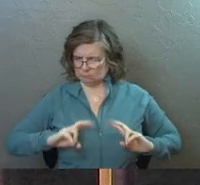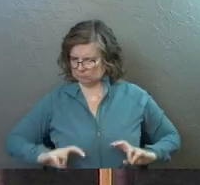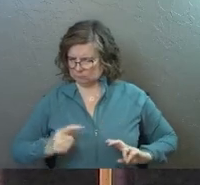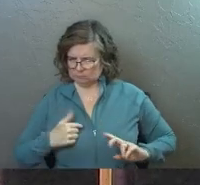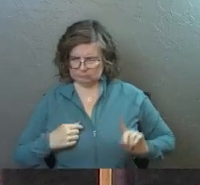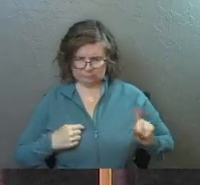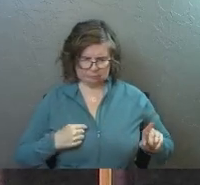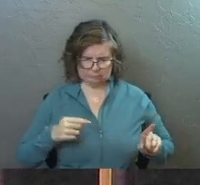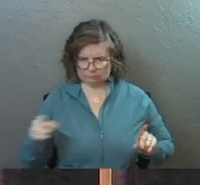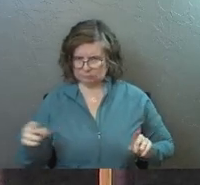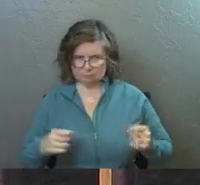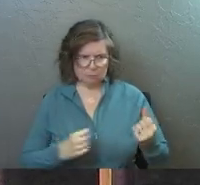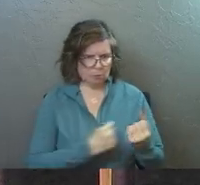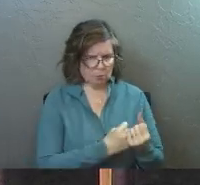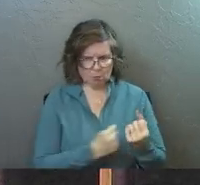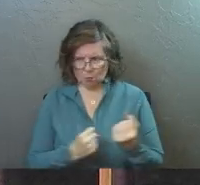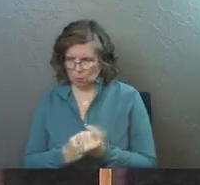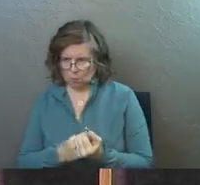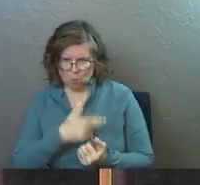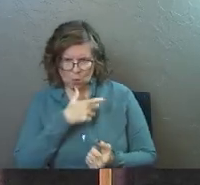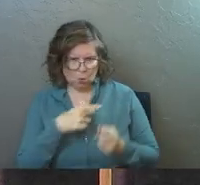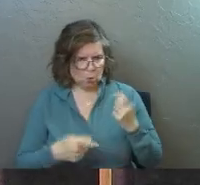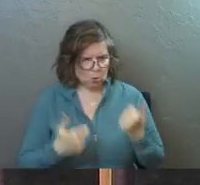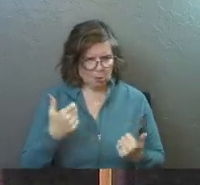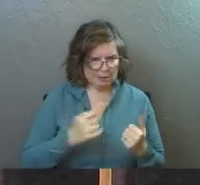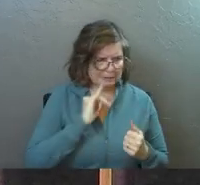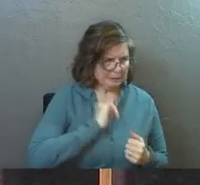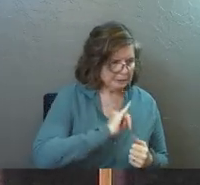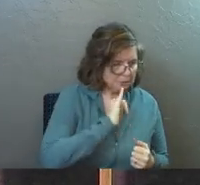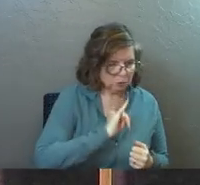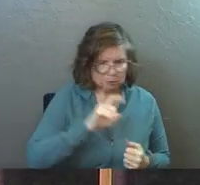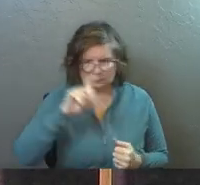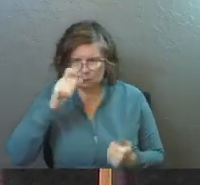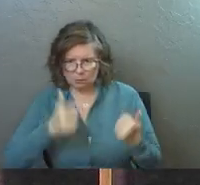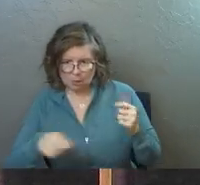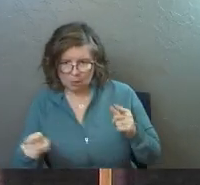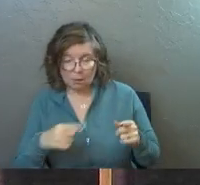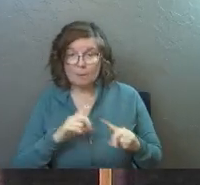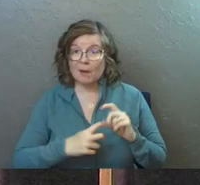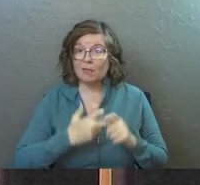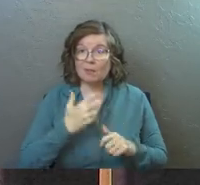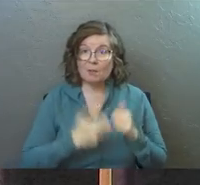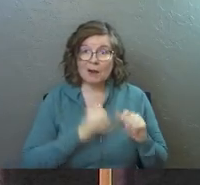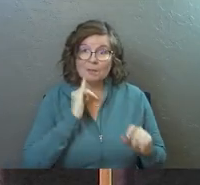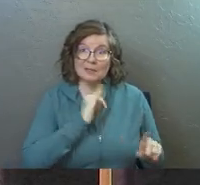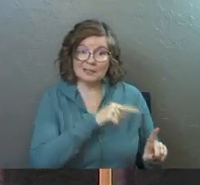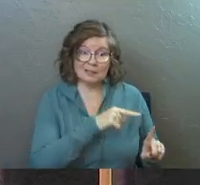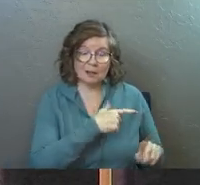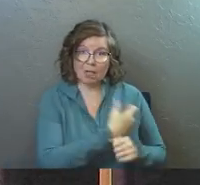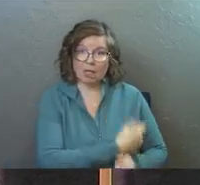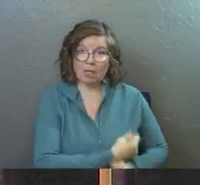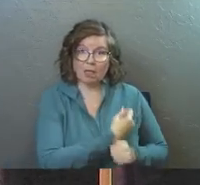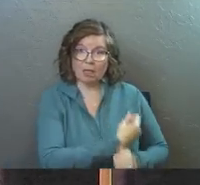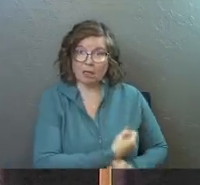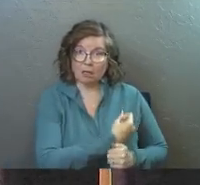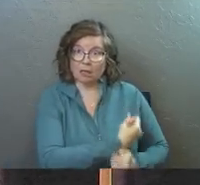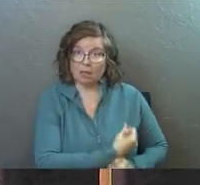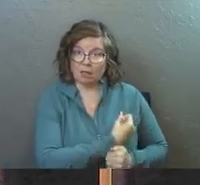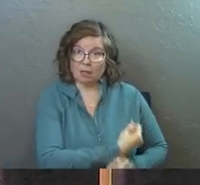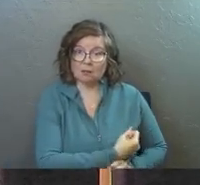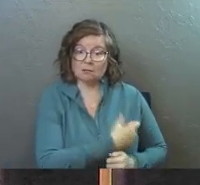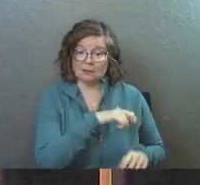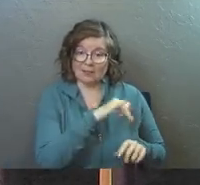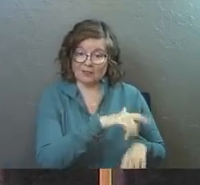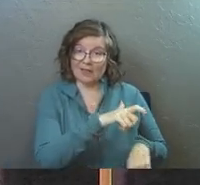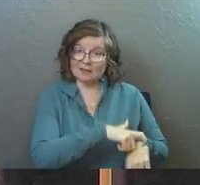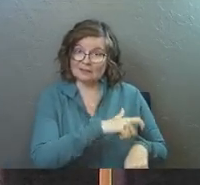not his allegiance should really be to his fellow Israelites. The problem is that his fellow Israelites, they were in bondage, in slavery,